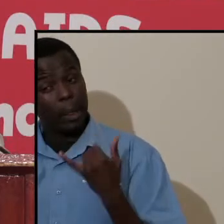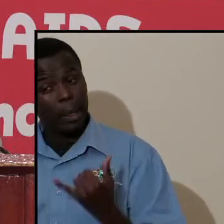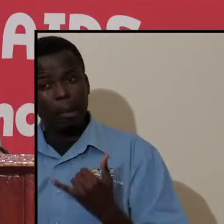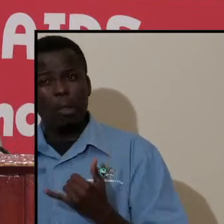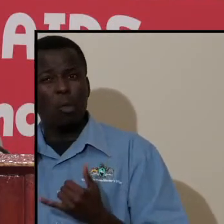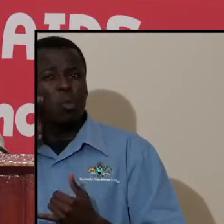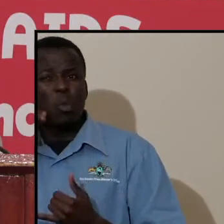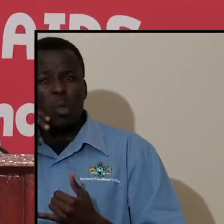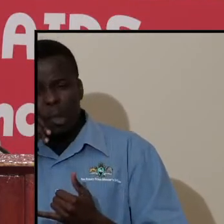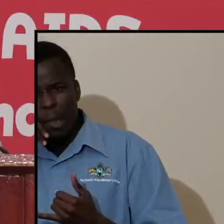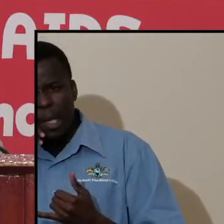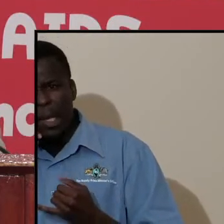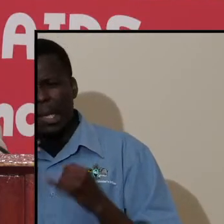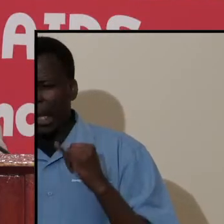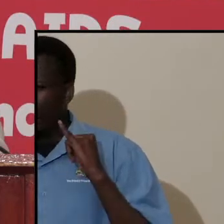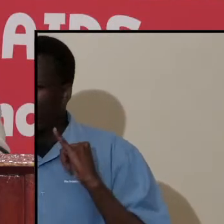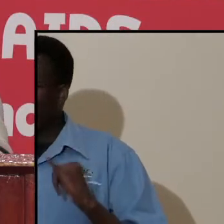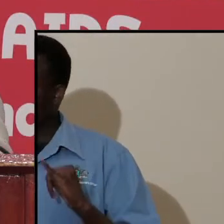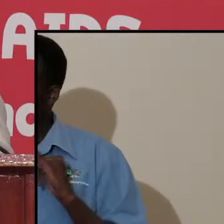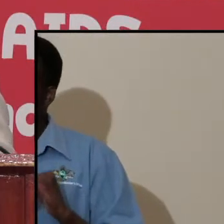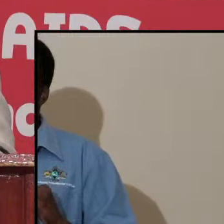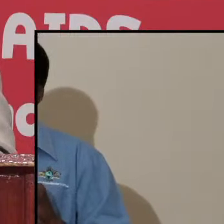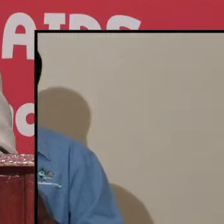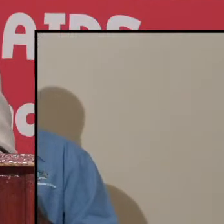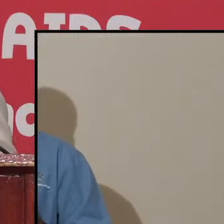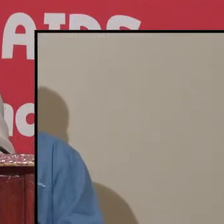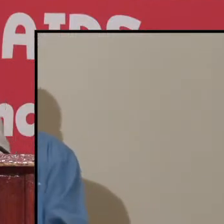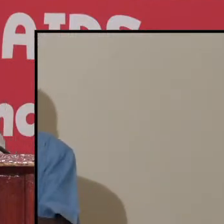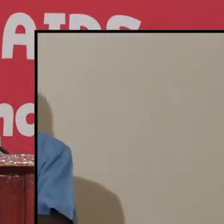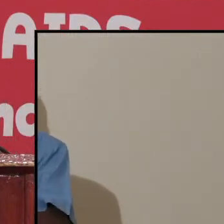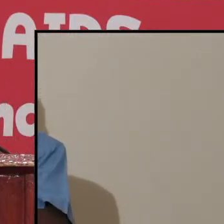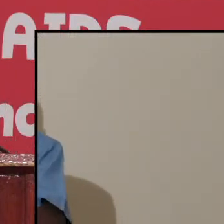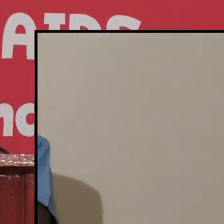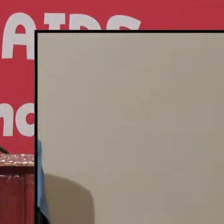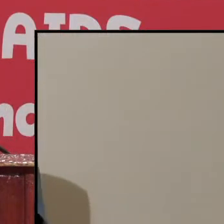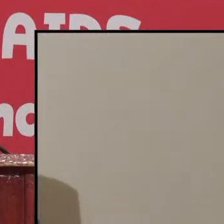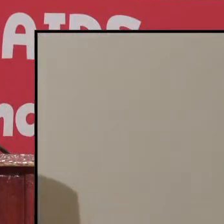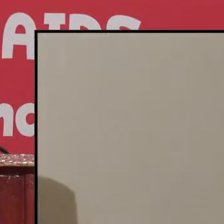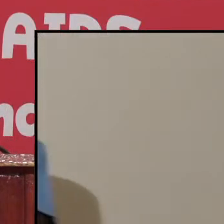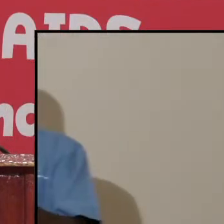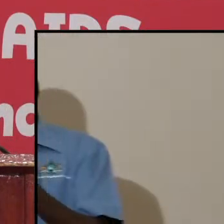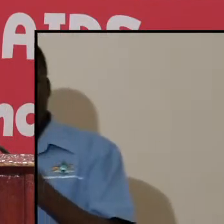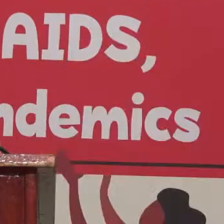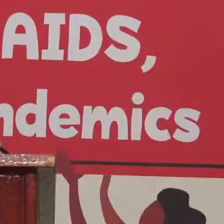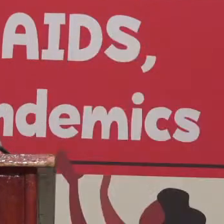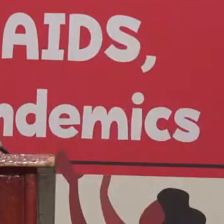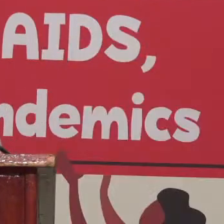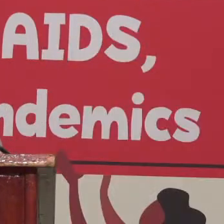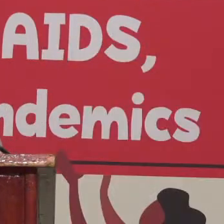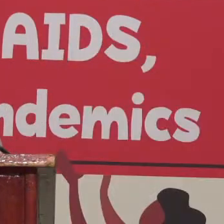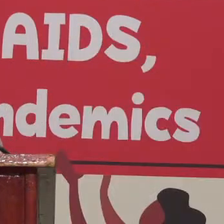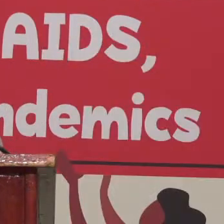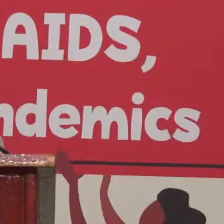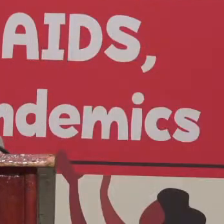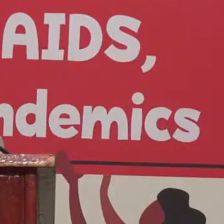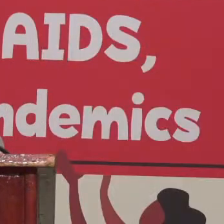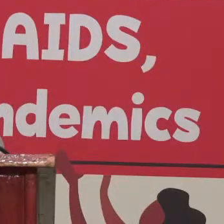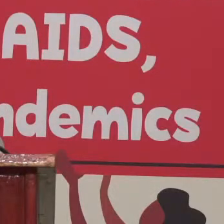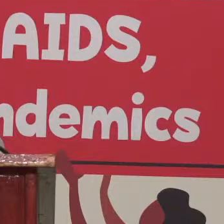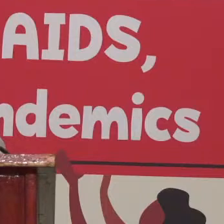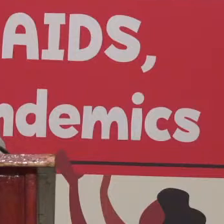to intensify our efforts. We cannot afford to lose our focus, as this will result in losing